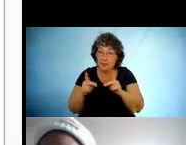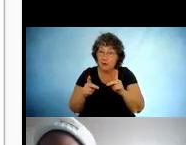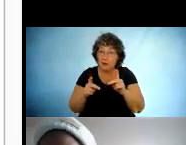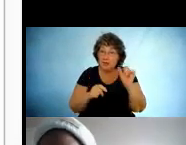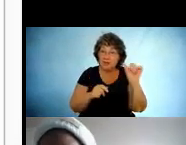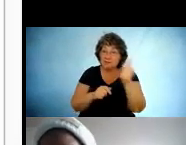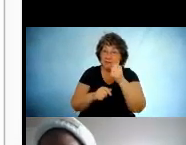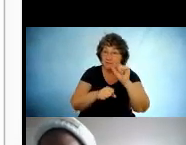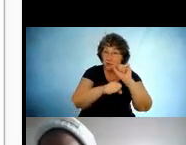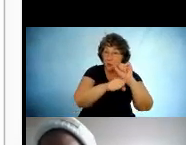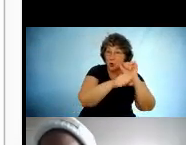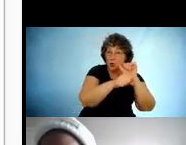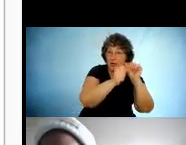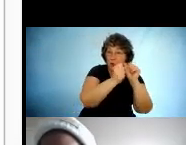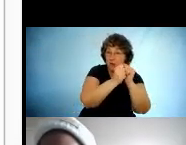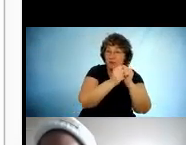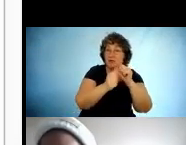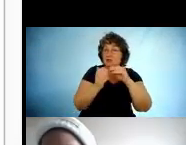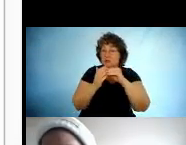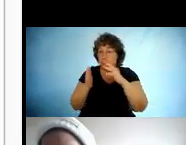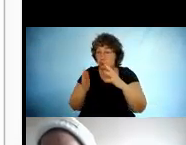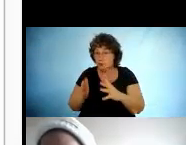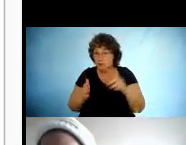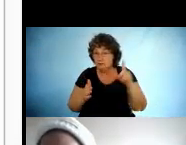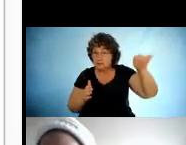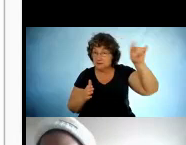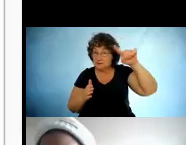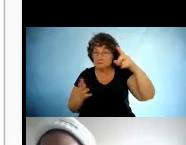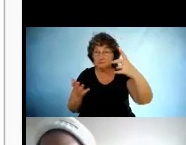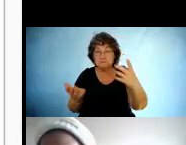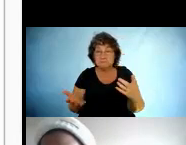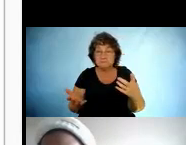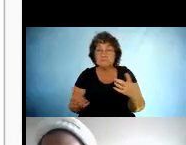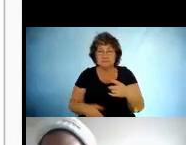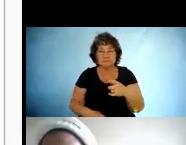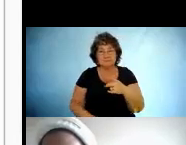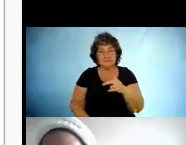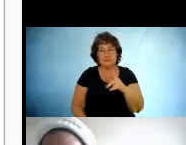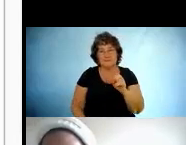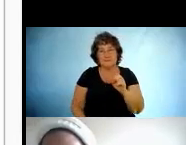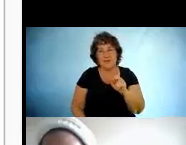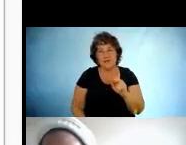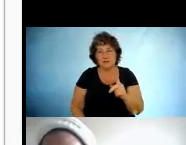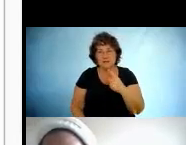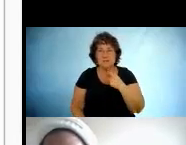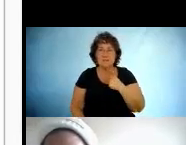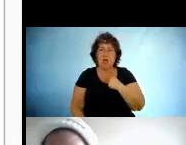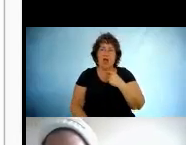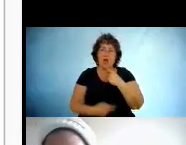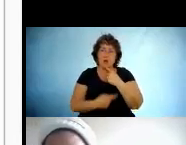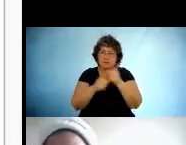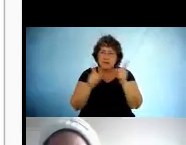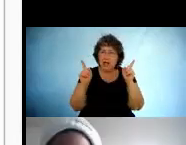So Patrick, do you want to start us off here? I can. So advice I would give to those working with students with